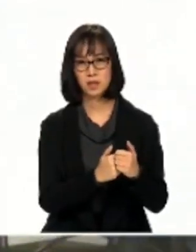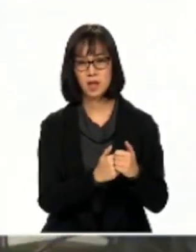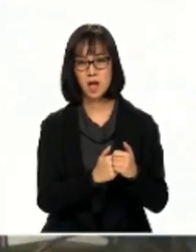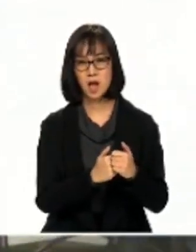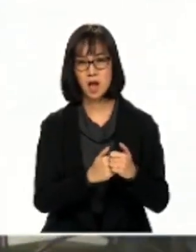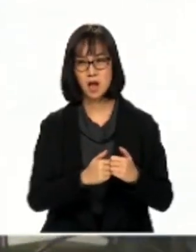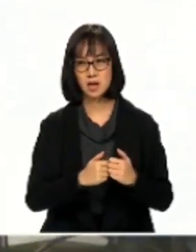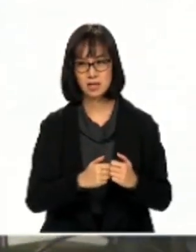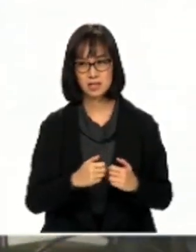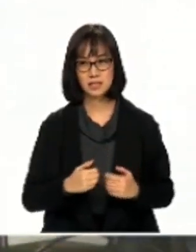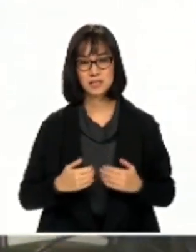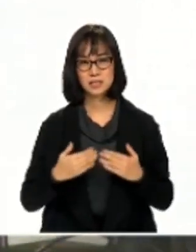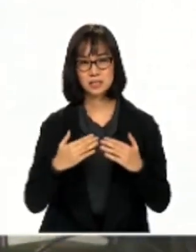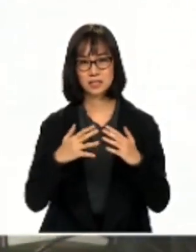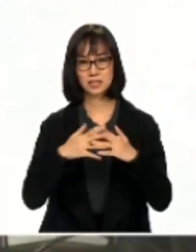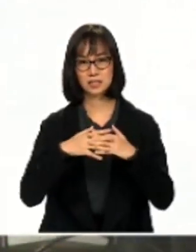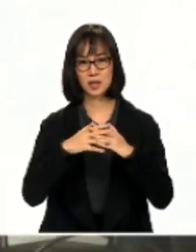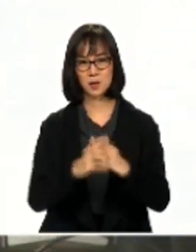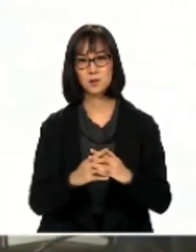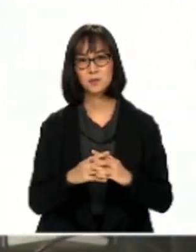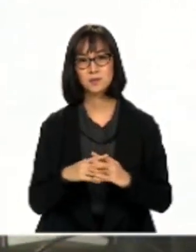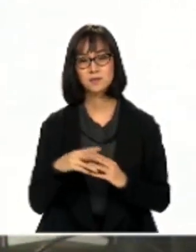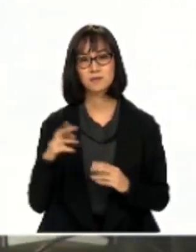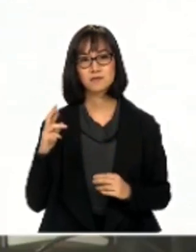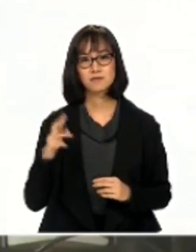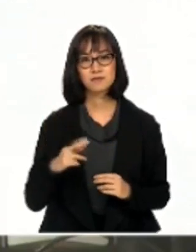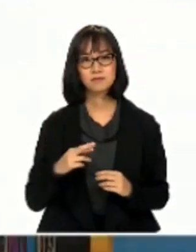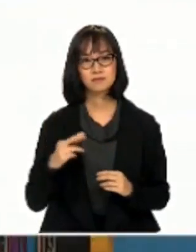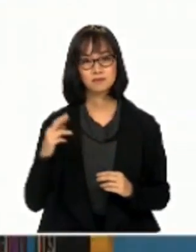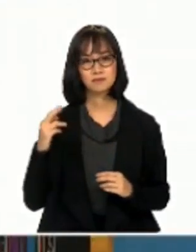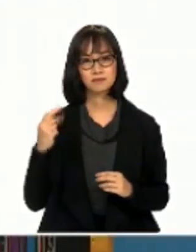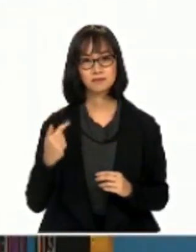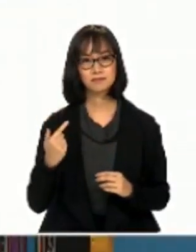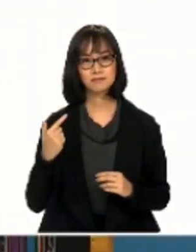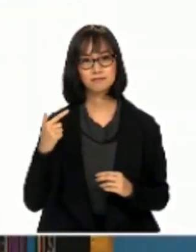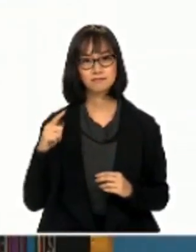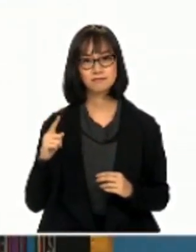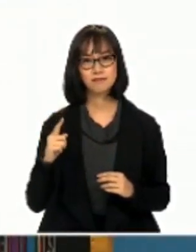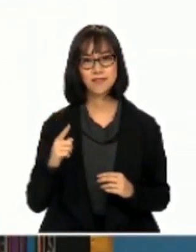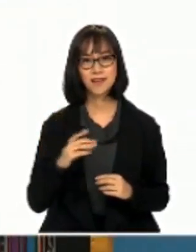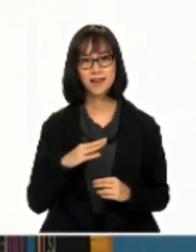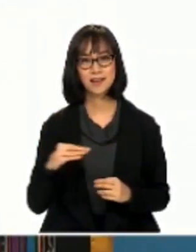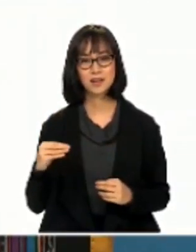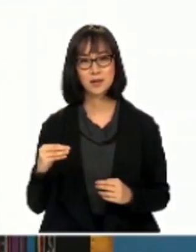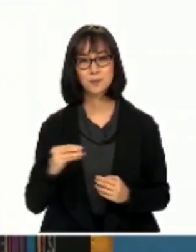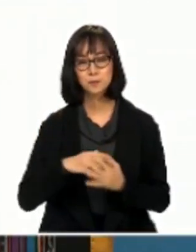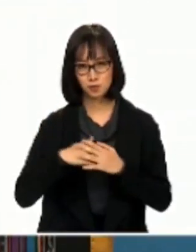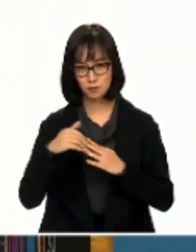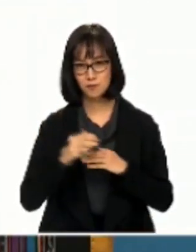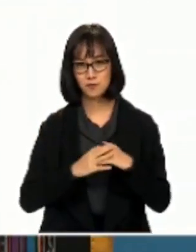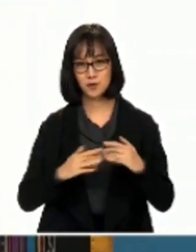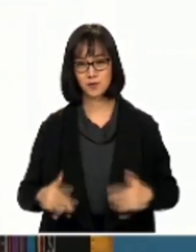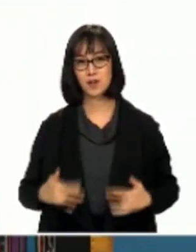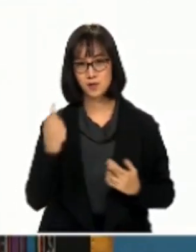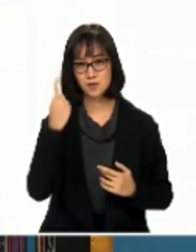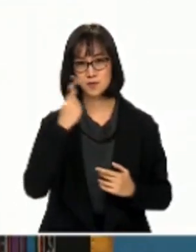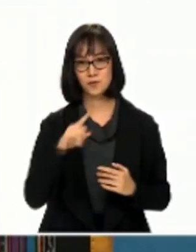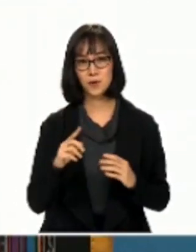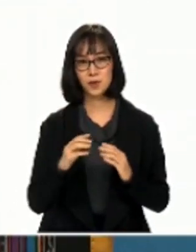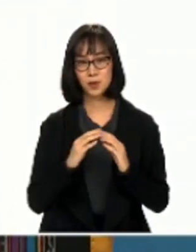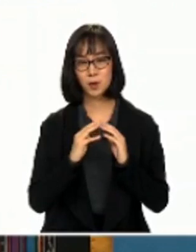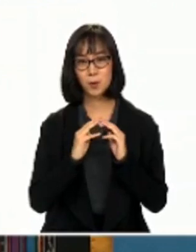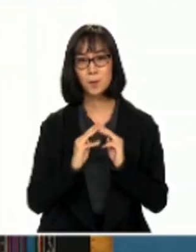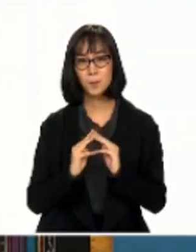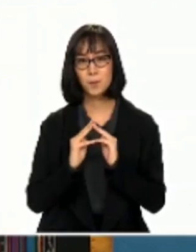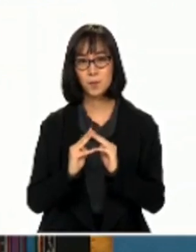regional government that will secure and comfortable life for Muslim brothers and sisters and